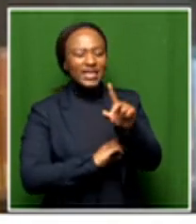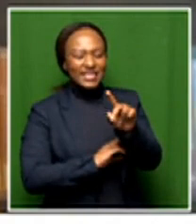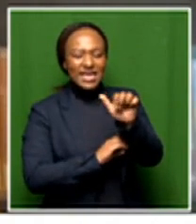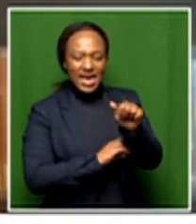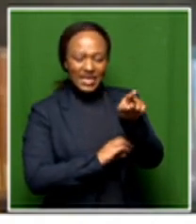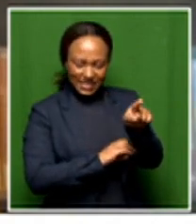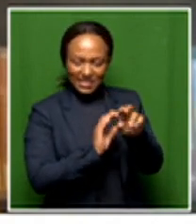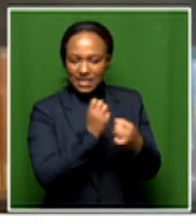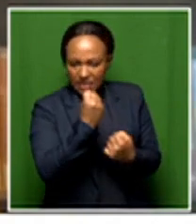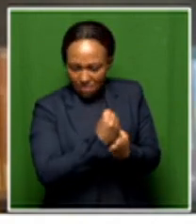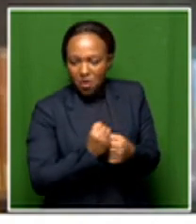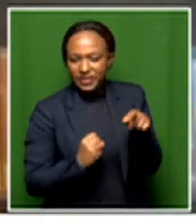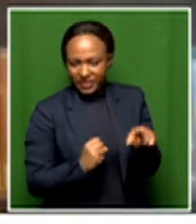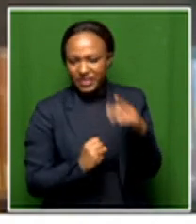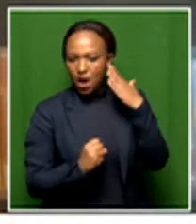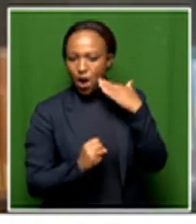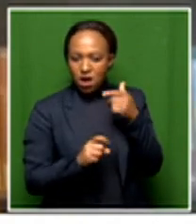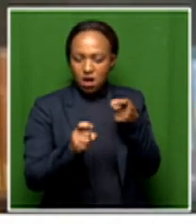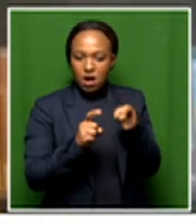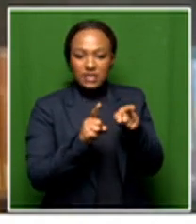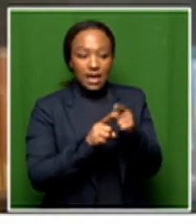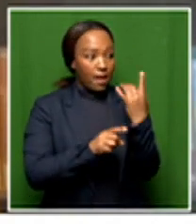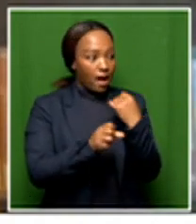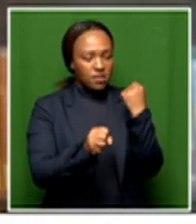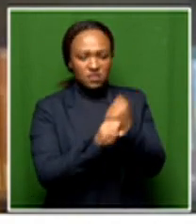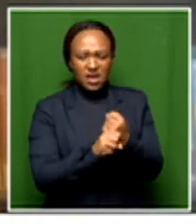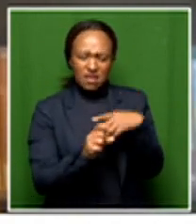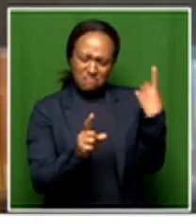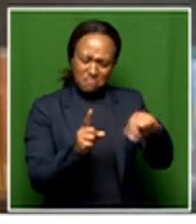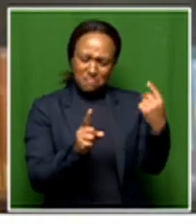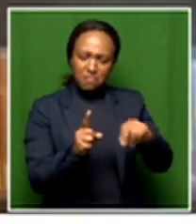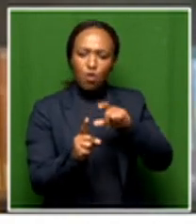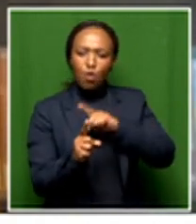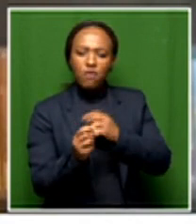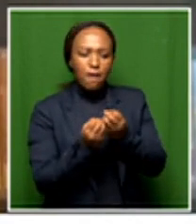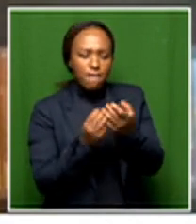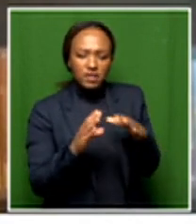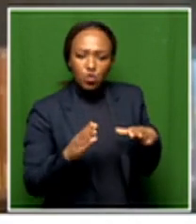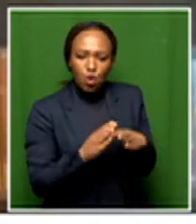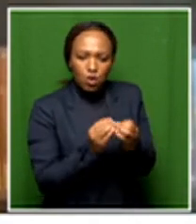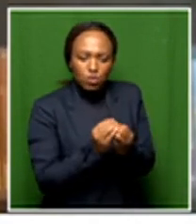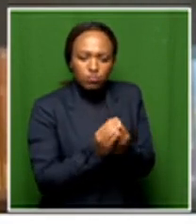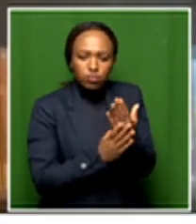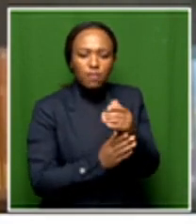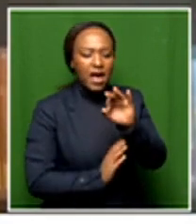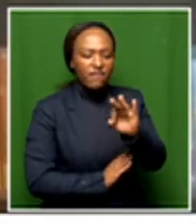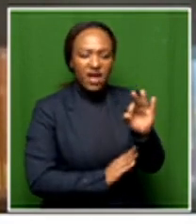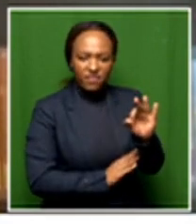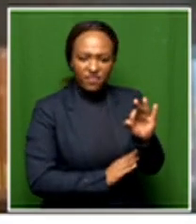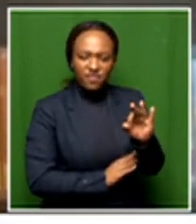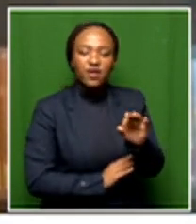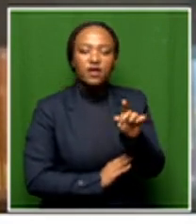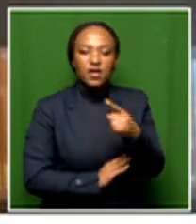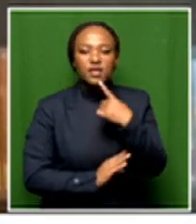for. They were rattled last year in the elections by the marginal growth of the Freedom Front. So they